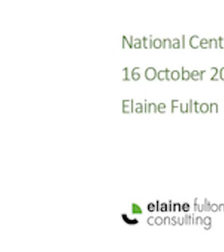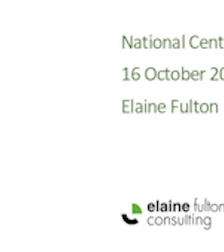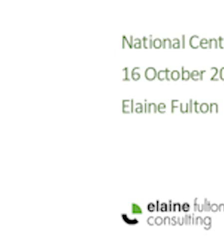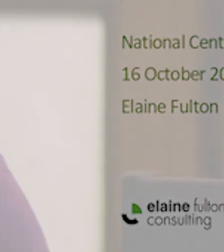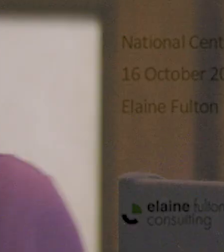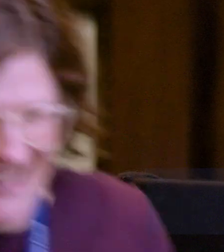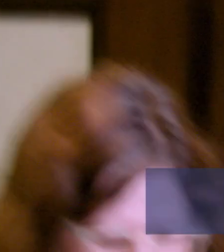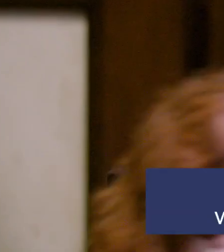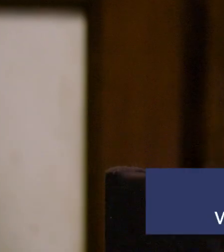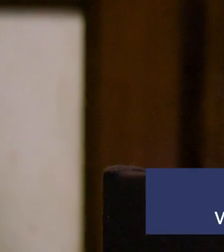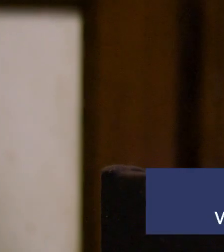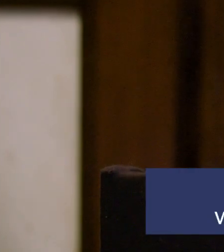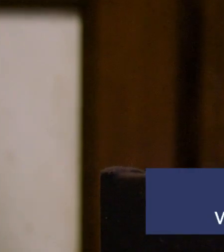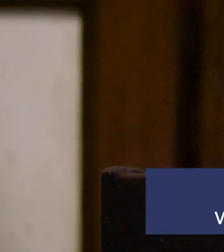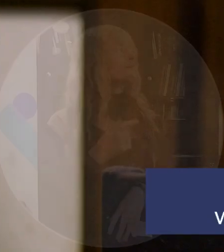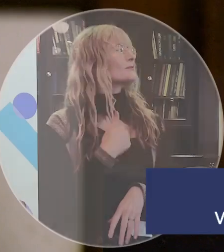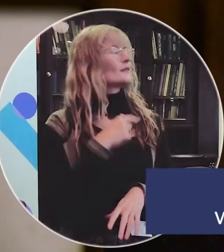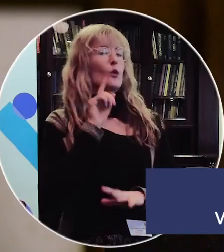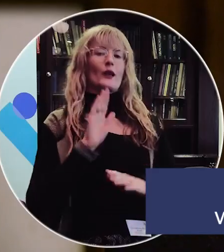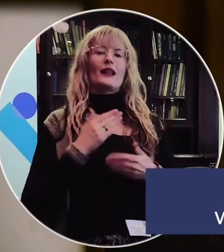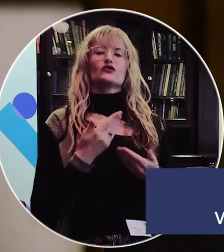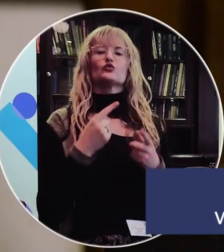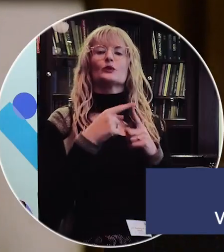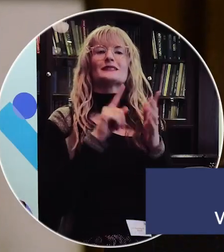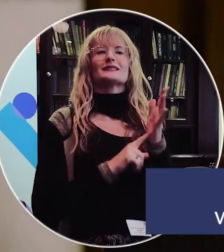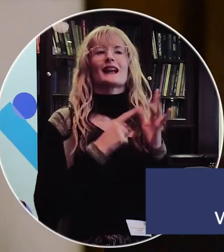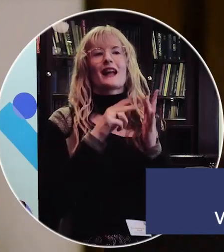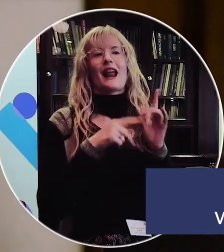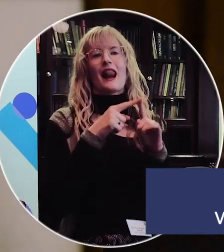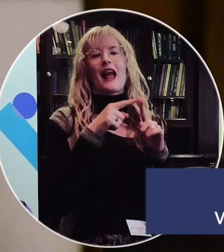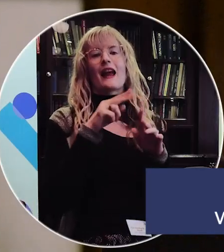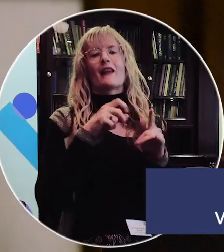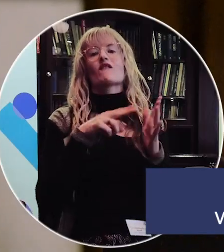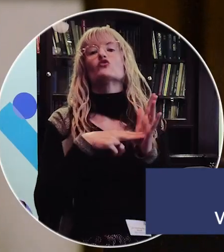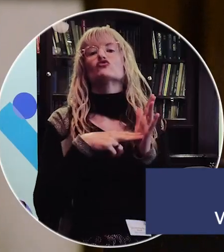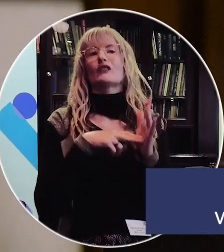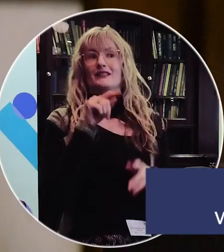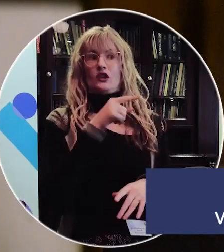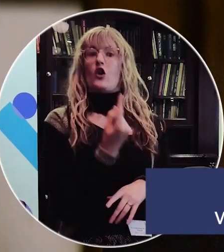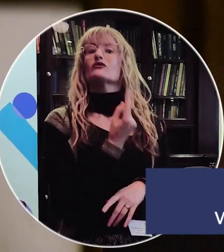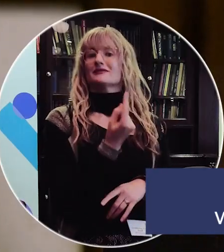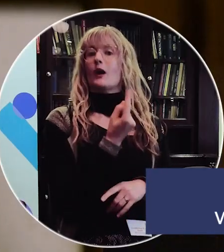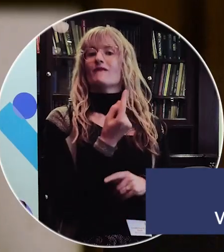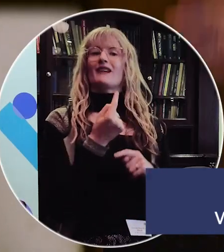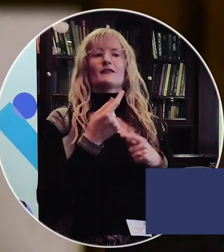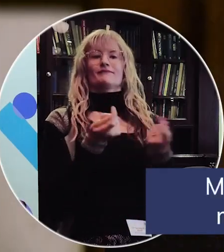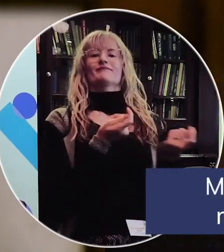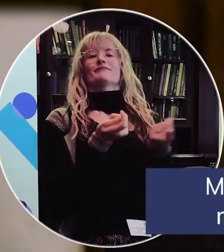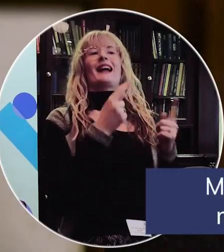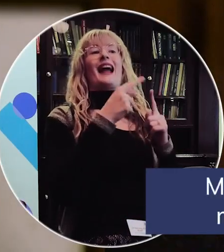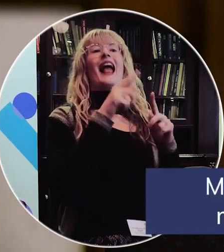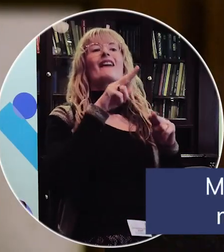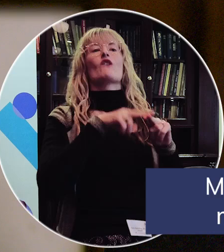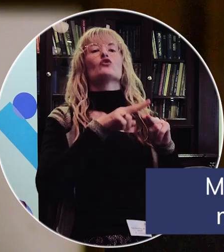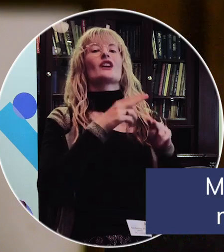Thank you. I'm going to introduce Elaine Fulton, who's now director at Elaine Fulton Consulting.